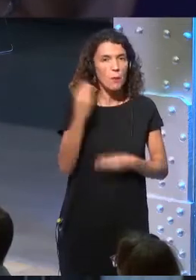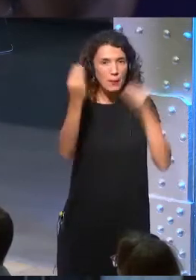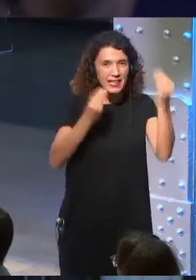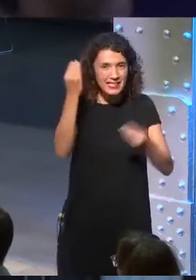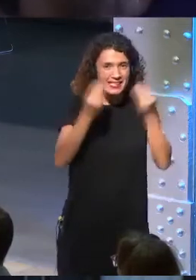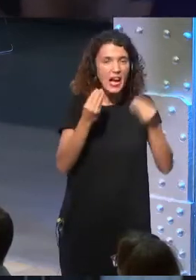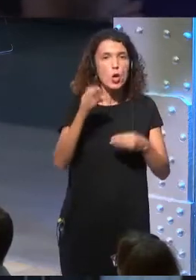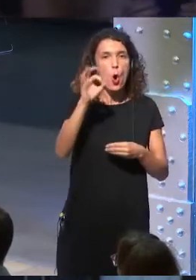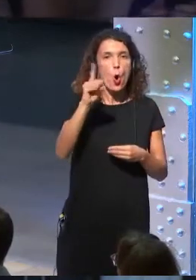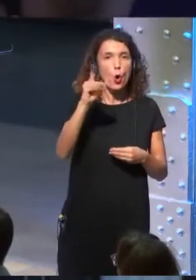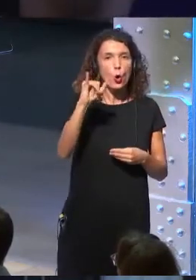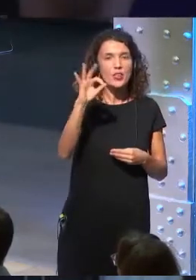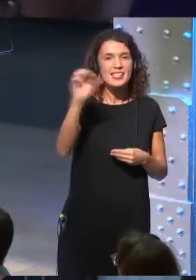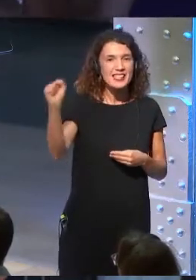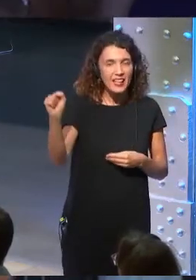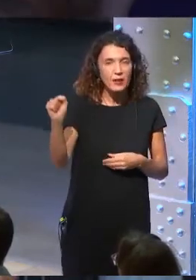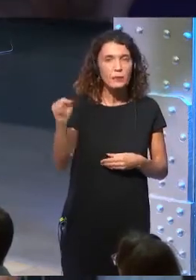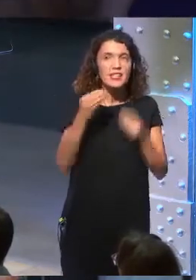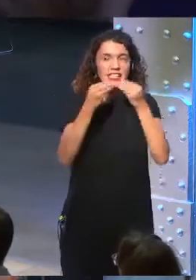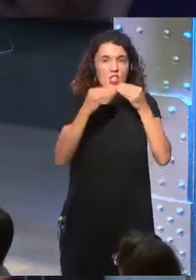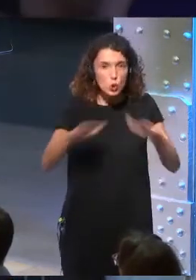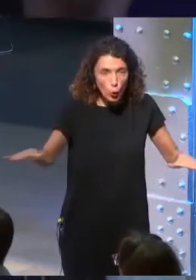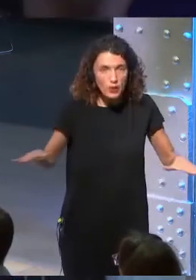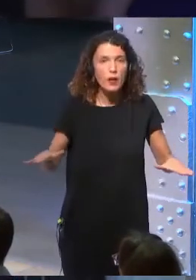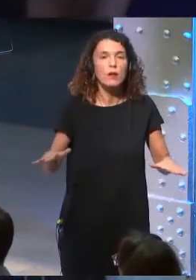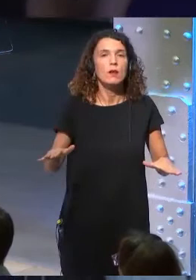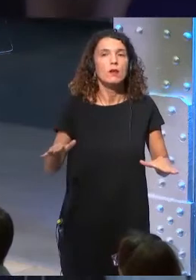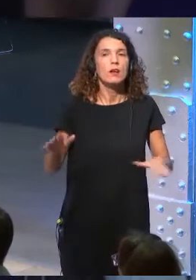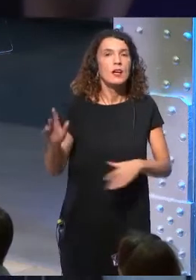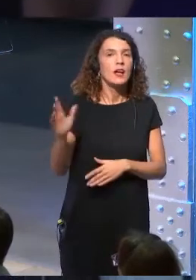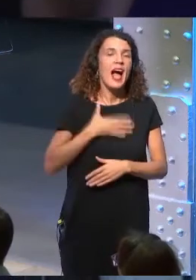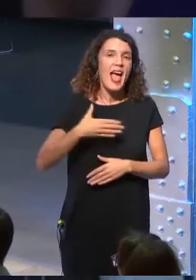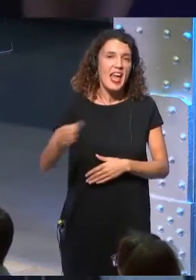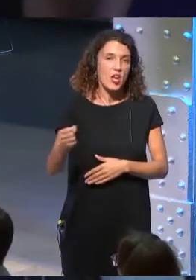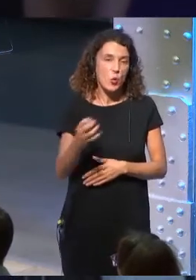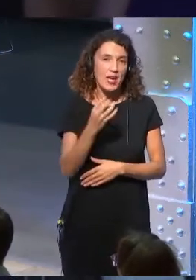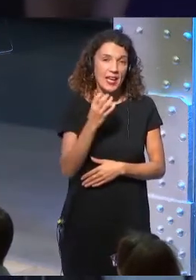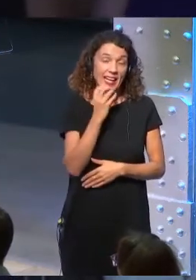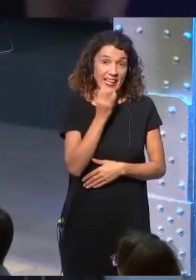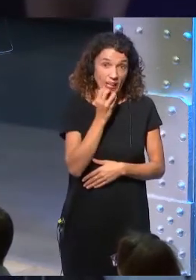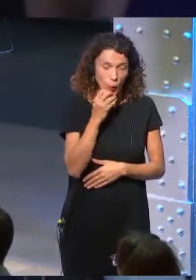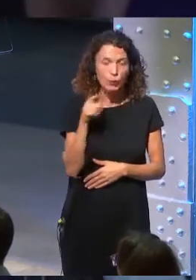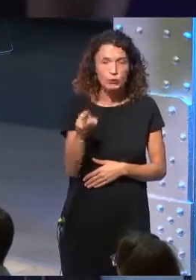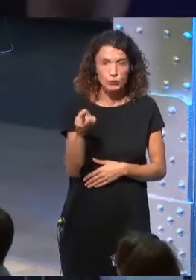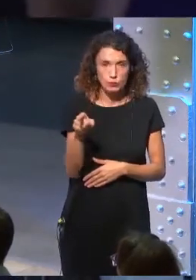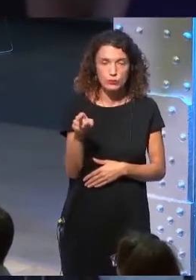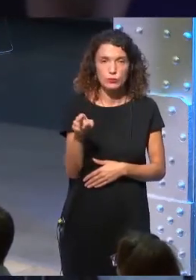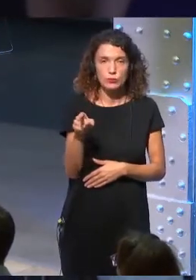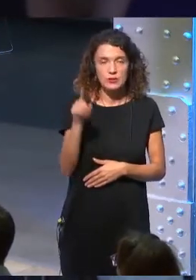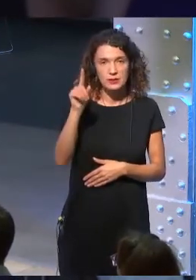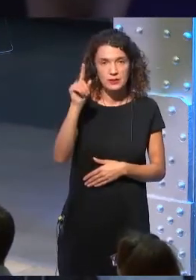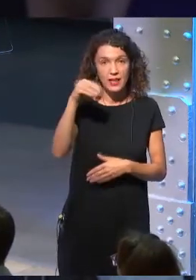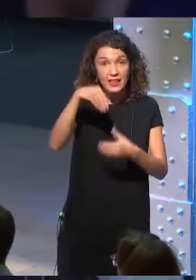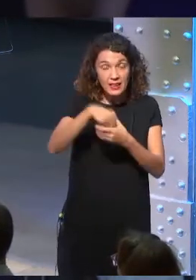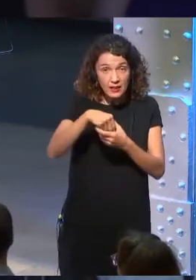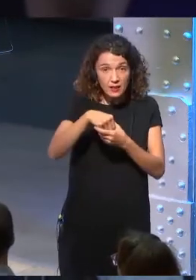the story of the Greek hero Odysseus and the adventures he had returning home